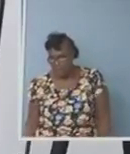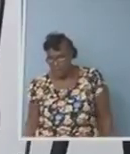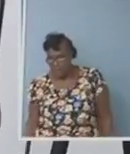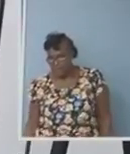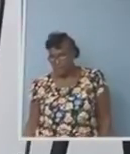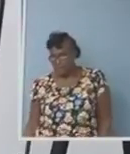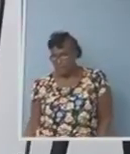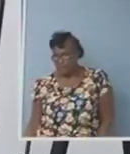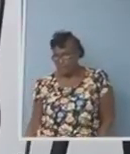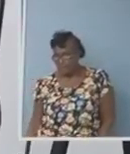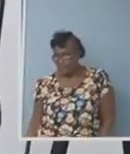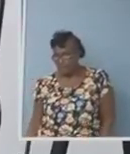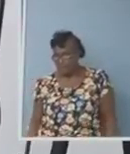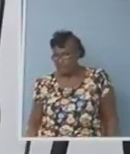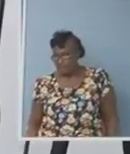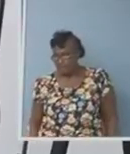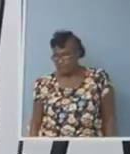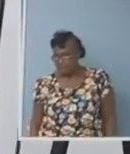Okay, go ahead.